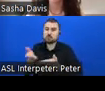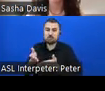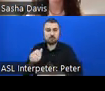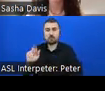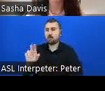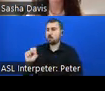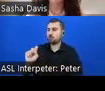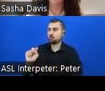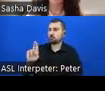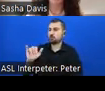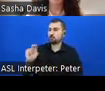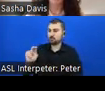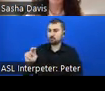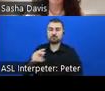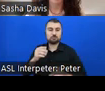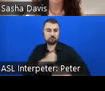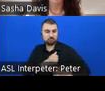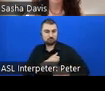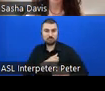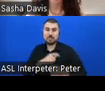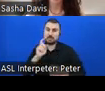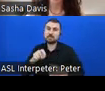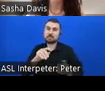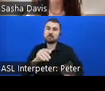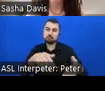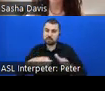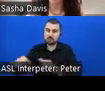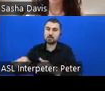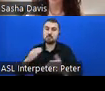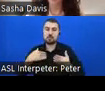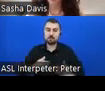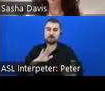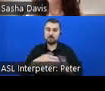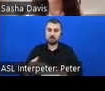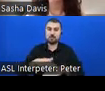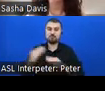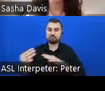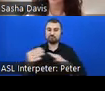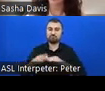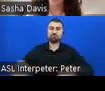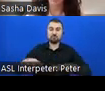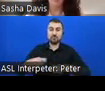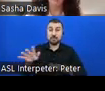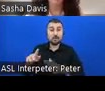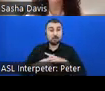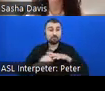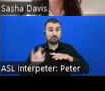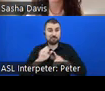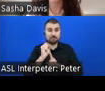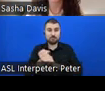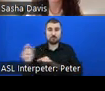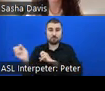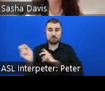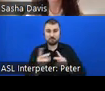on the battlefield. He was able to escape from that situation, and he returned to Kalamea at the